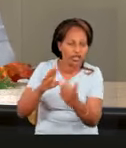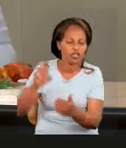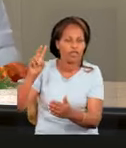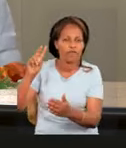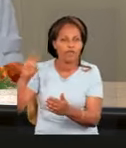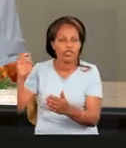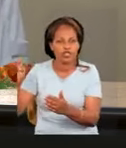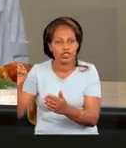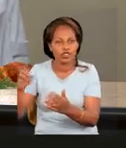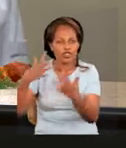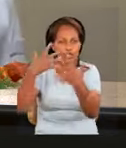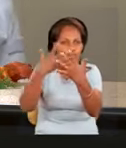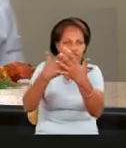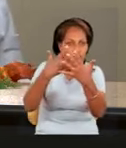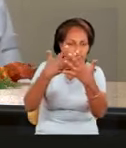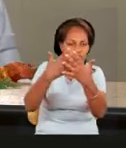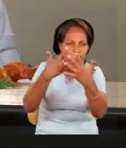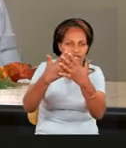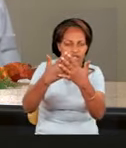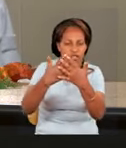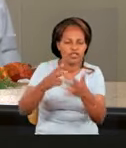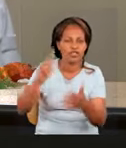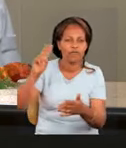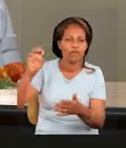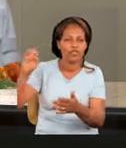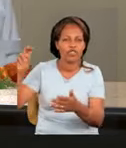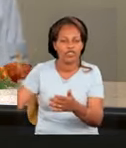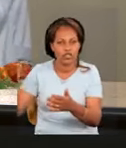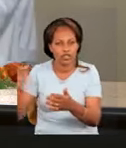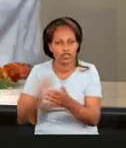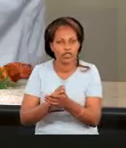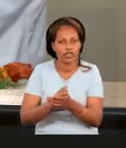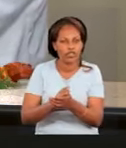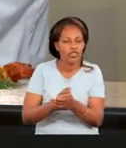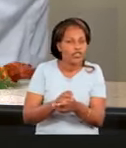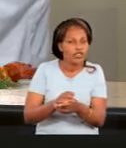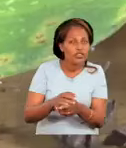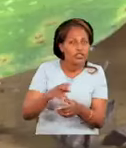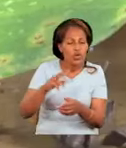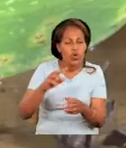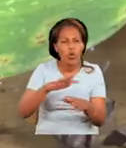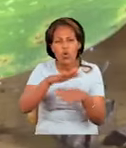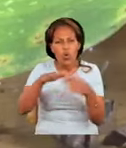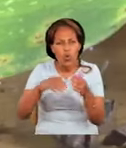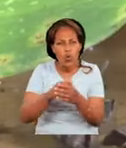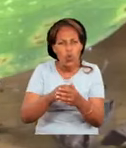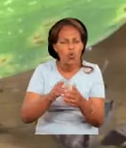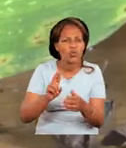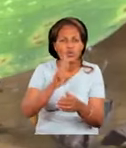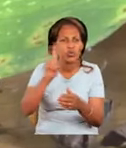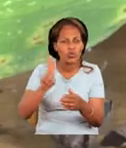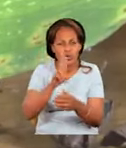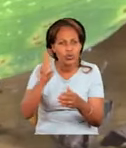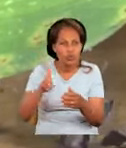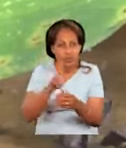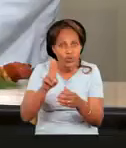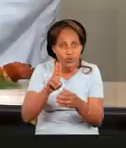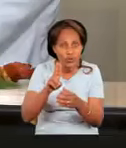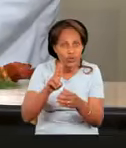net venation. So the whole purpose of the veins is to transport water